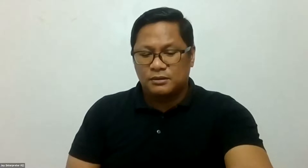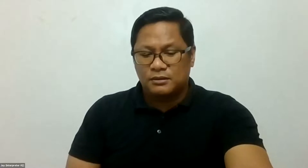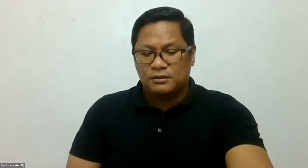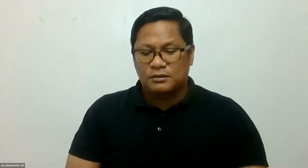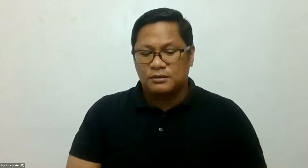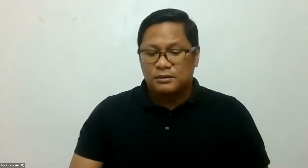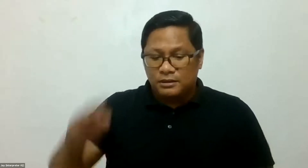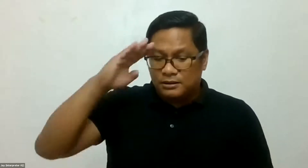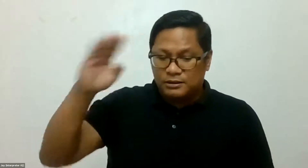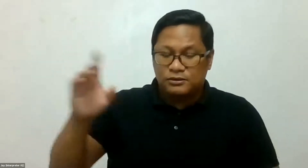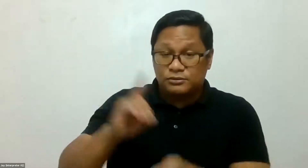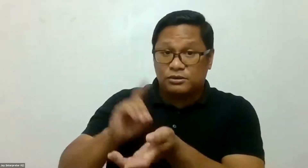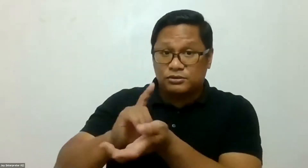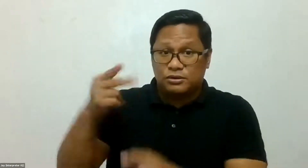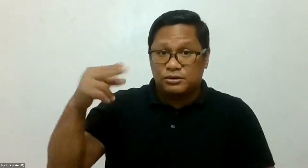Hello?